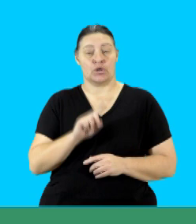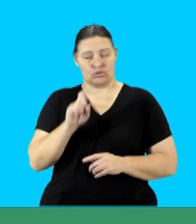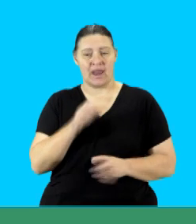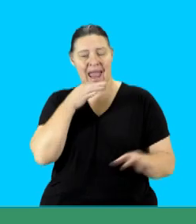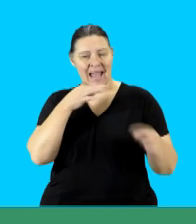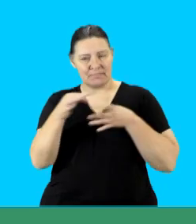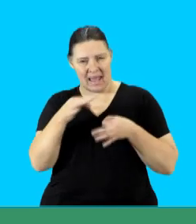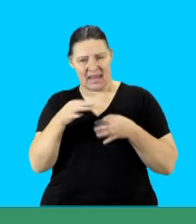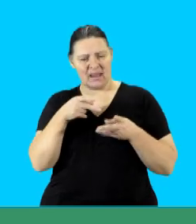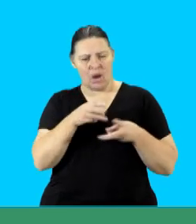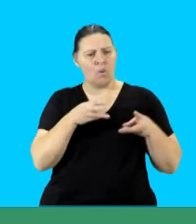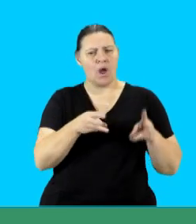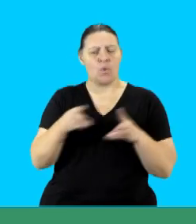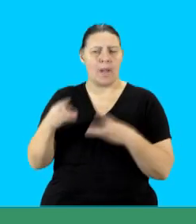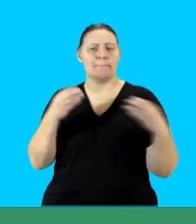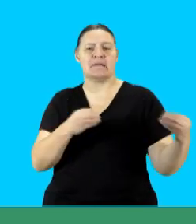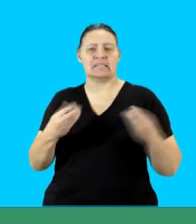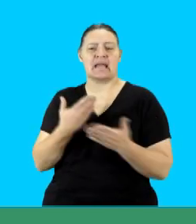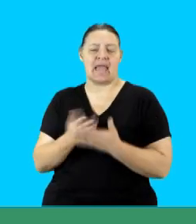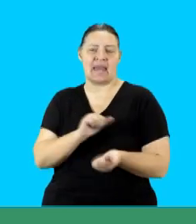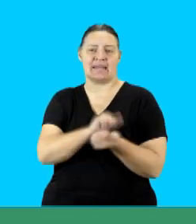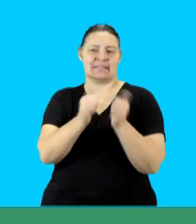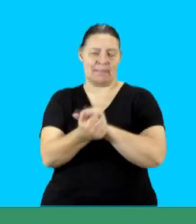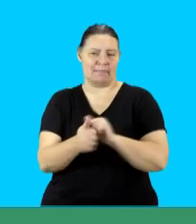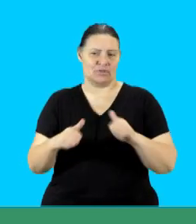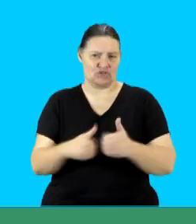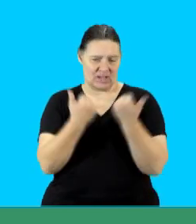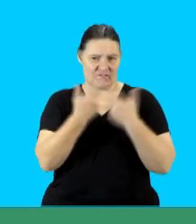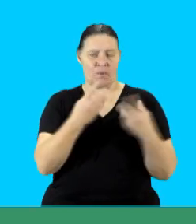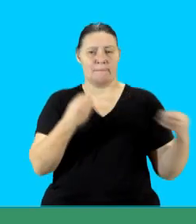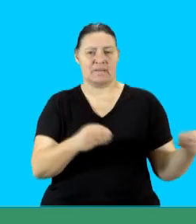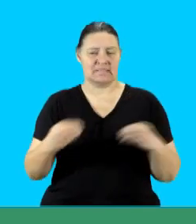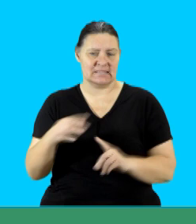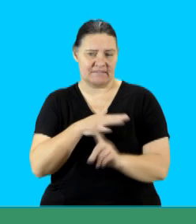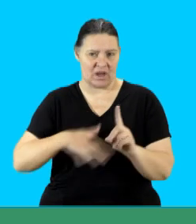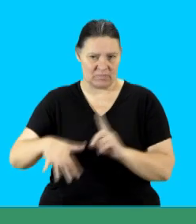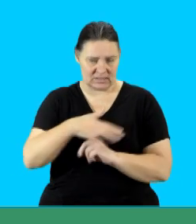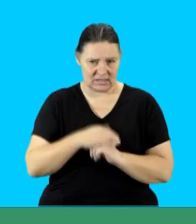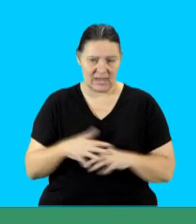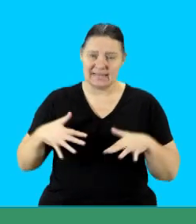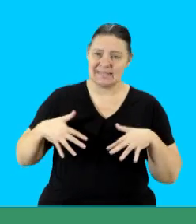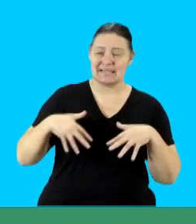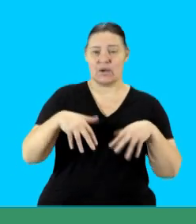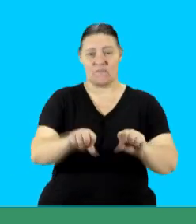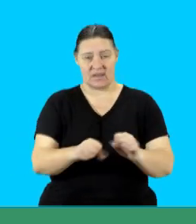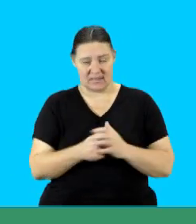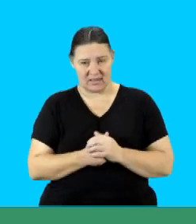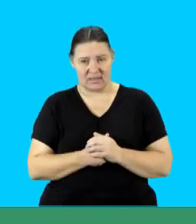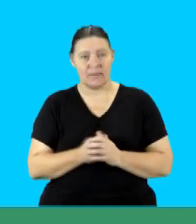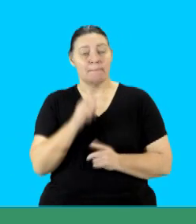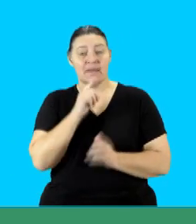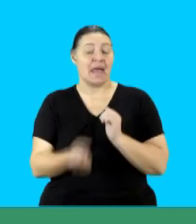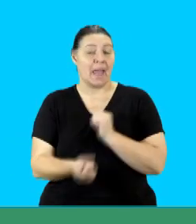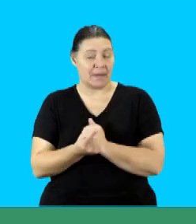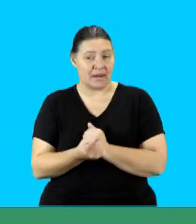Let's move on to the third question. Explain the following ways in which businesses can adapt to the challenges of the business environment